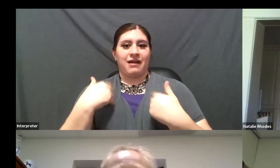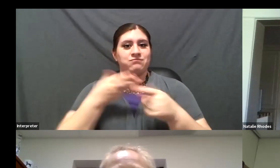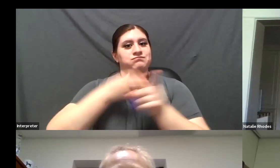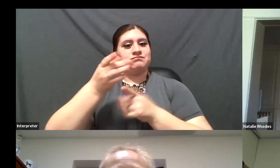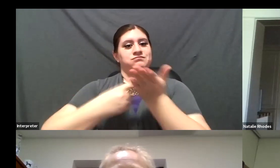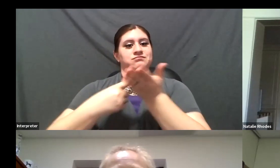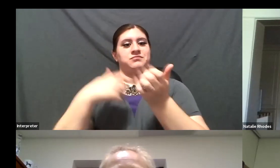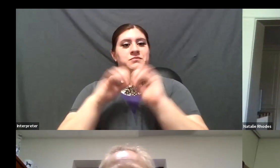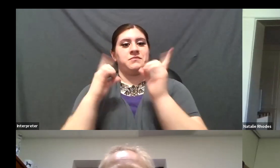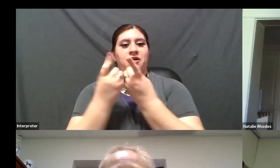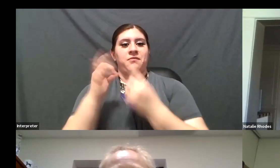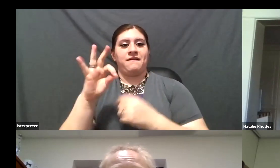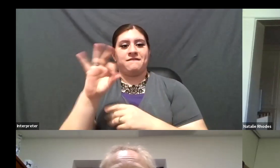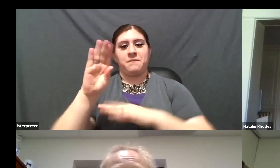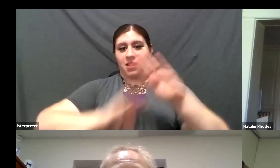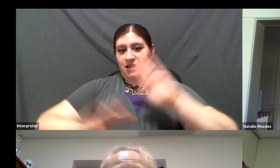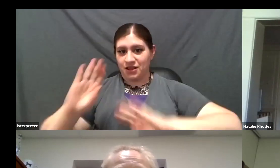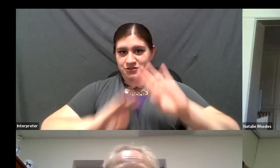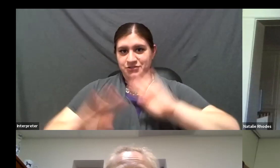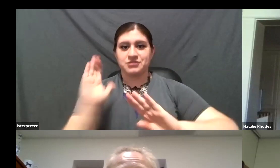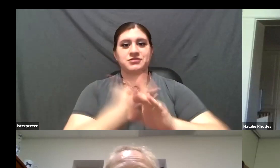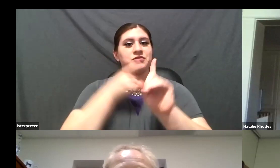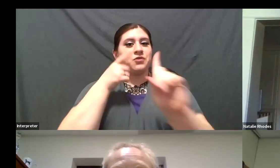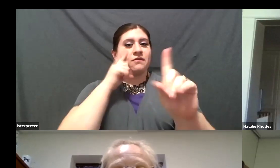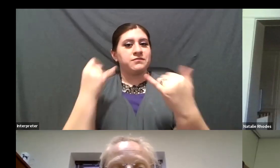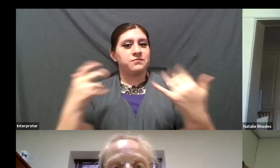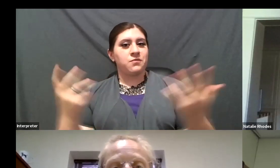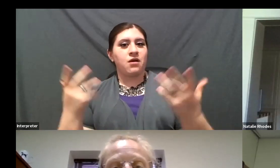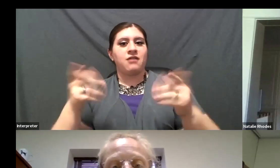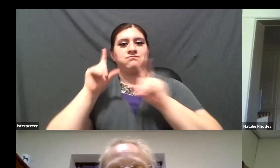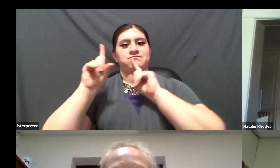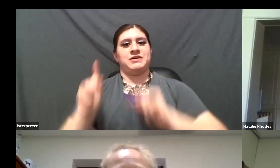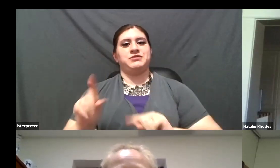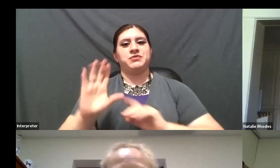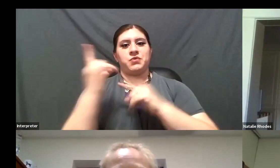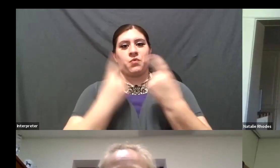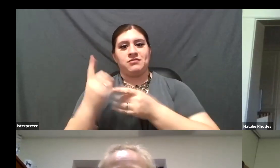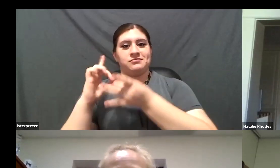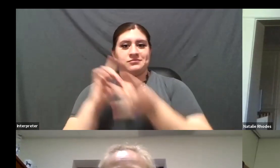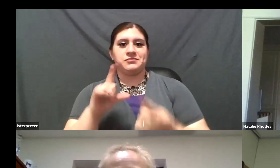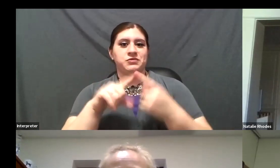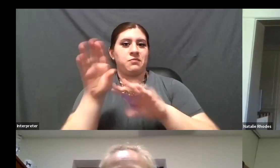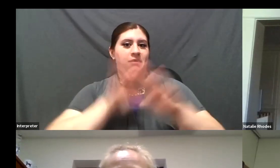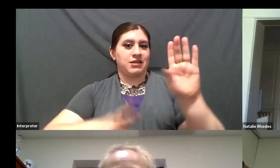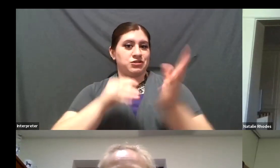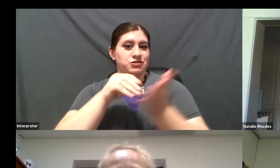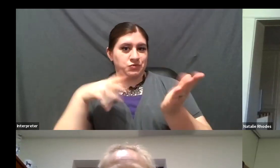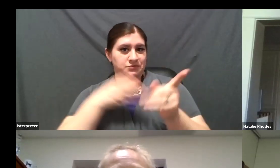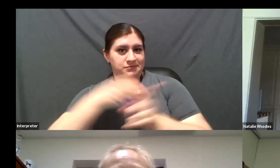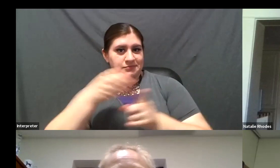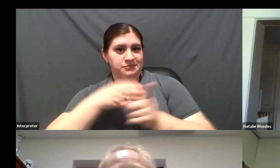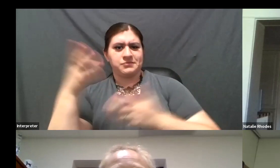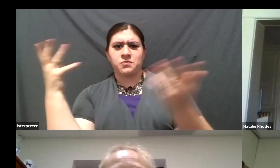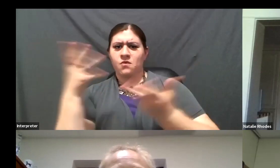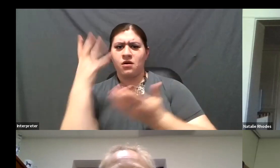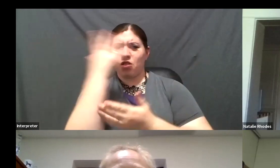discussion with the Department of Biology. Our goal for today is to answer your questions as they relate to being a biology student and what it's like to